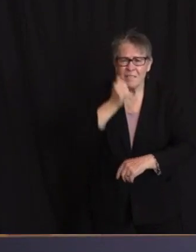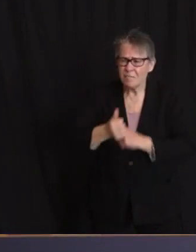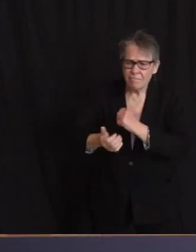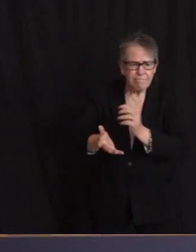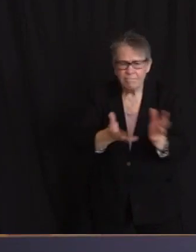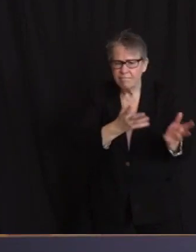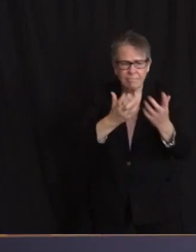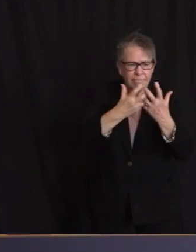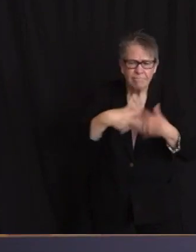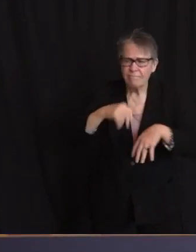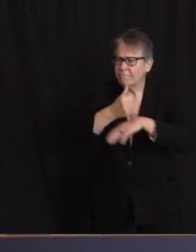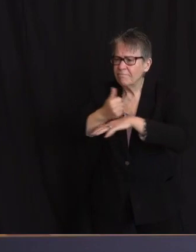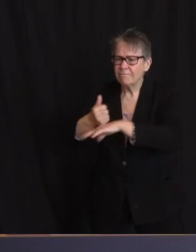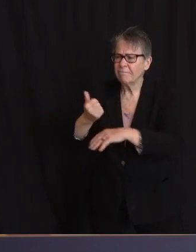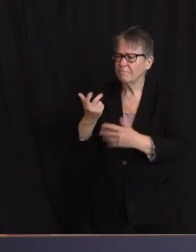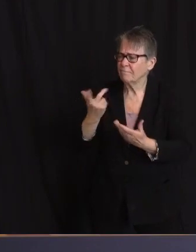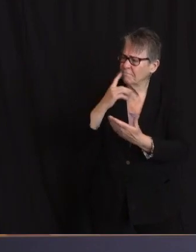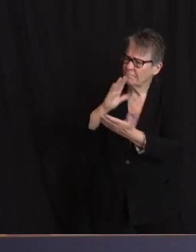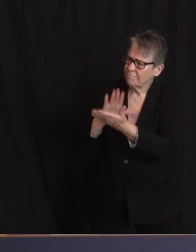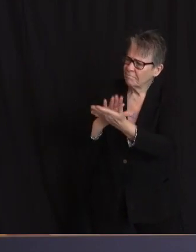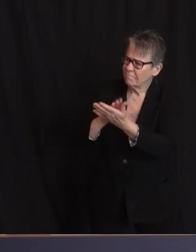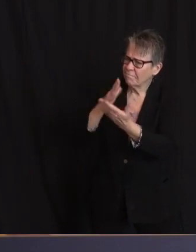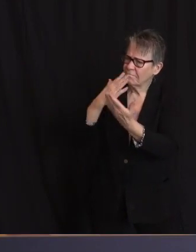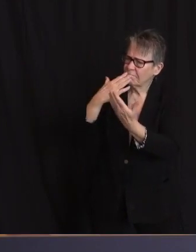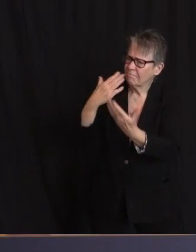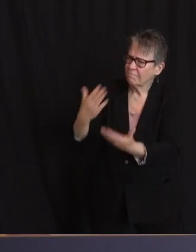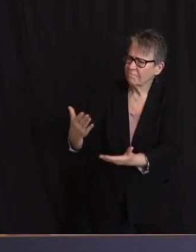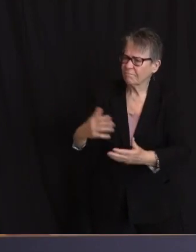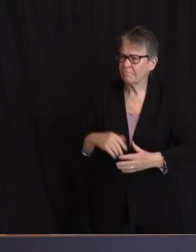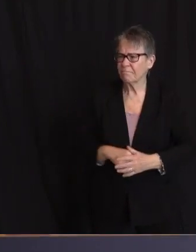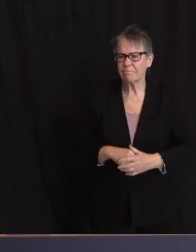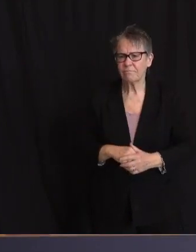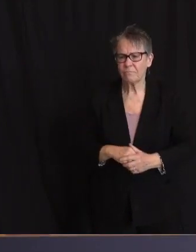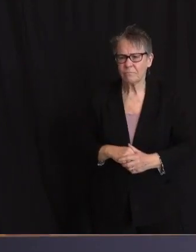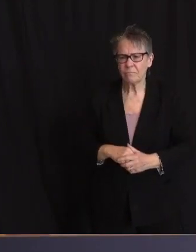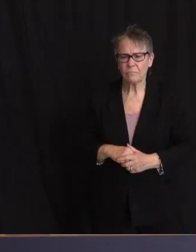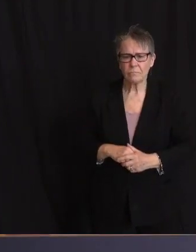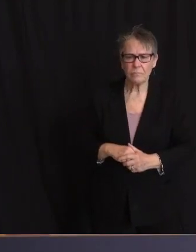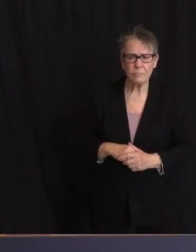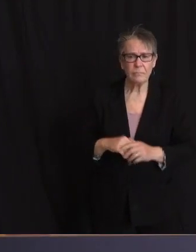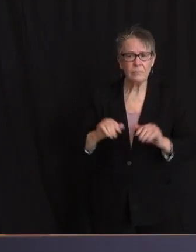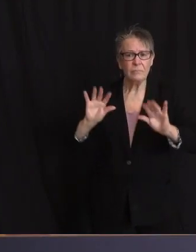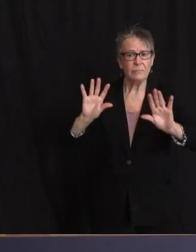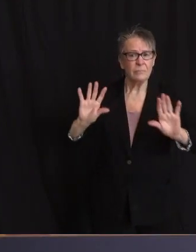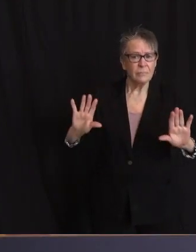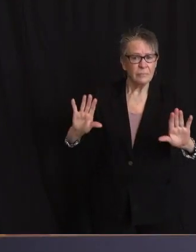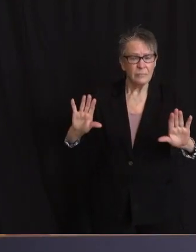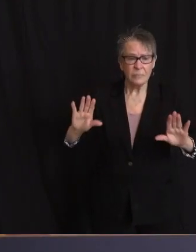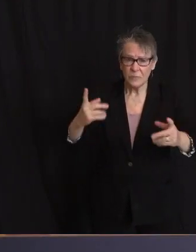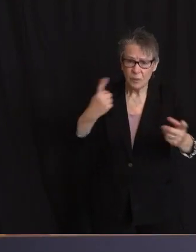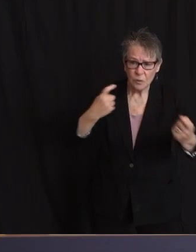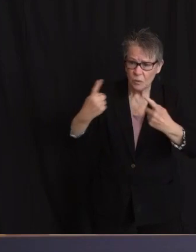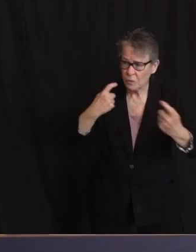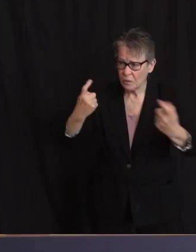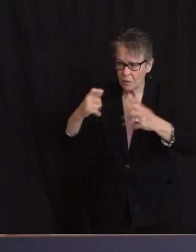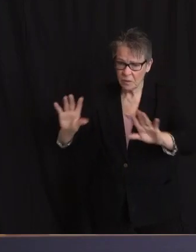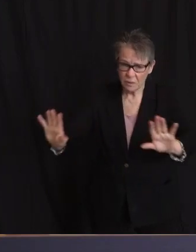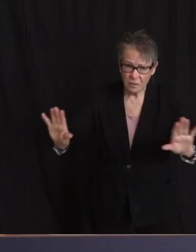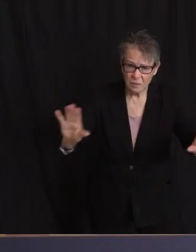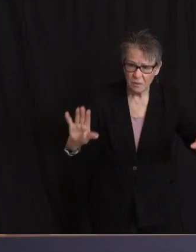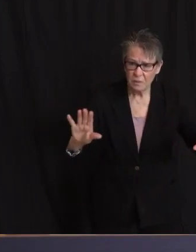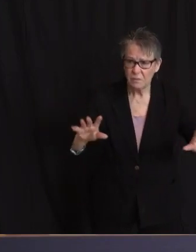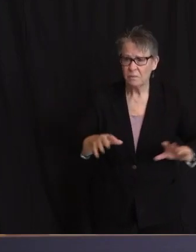there. Secondly, compliance to the knuckleheads who've been called out. They deserve to be called out for that kind of behavior, running people